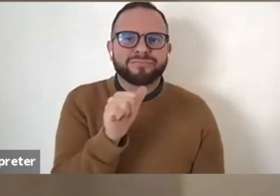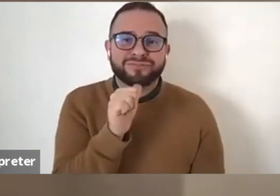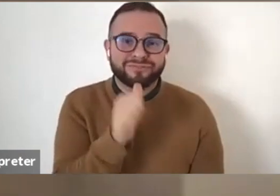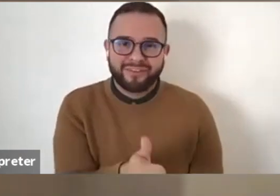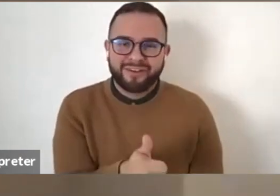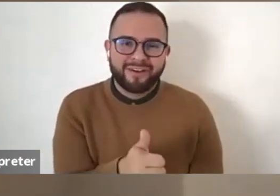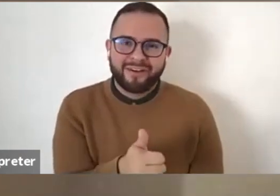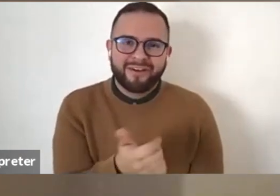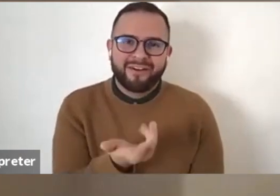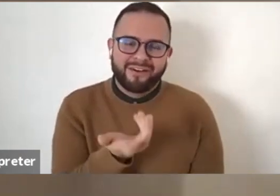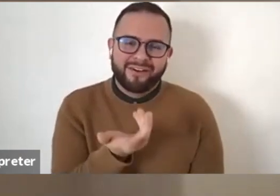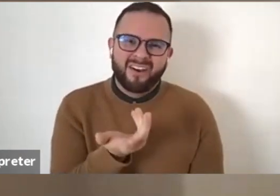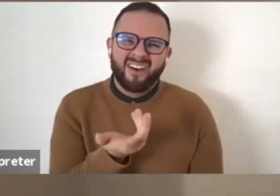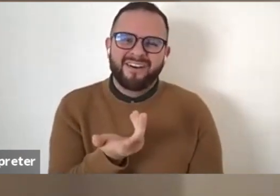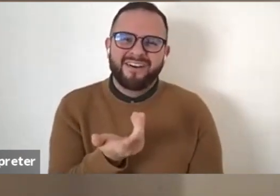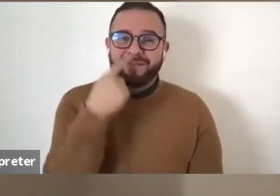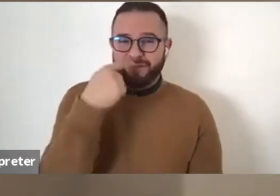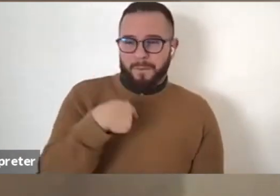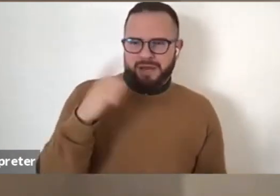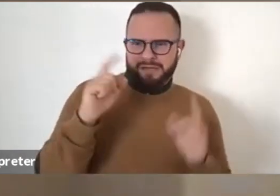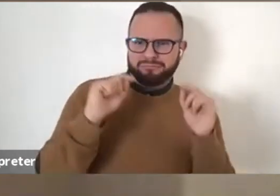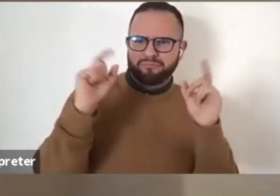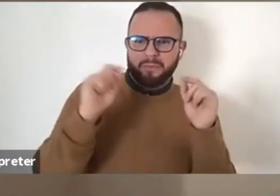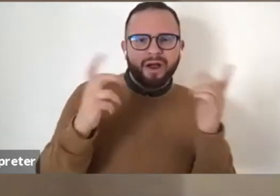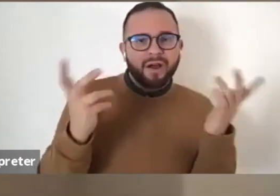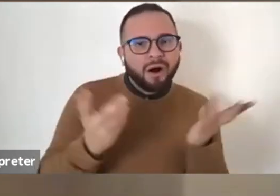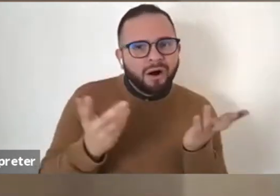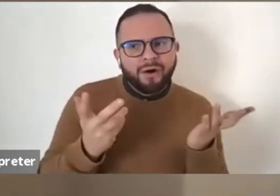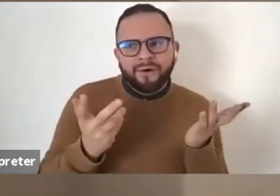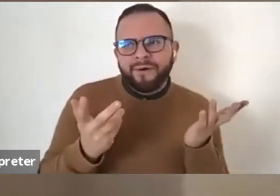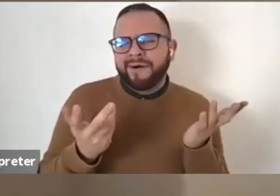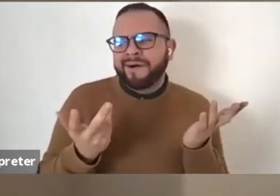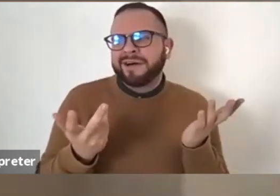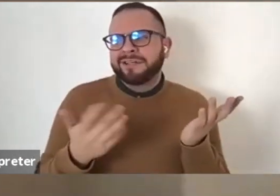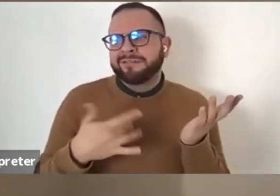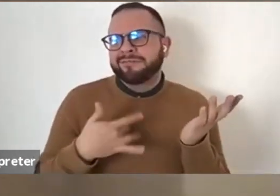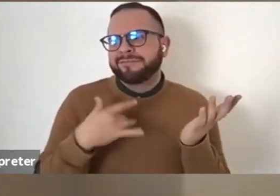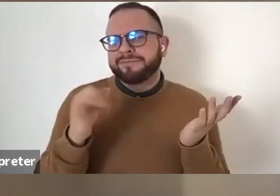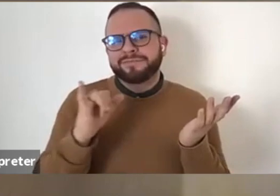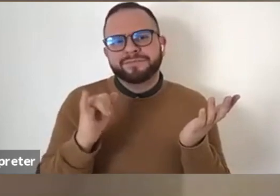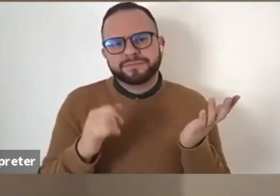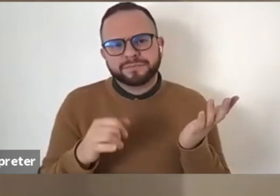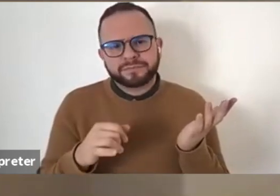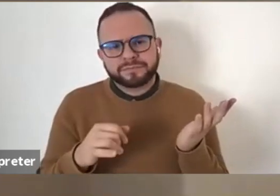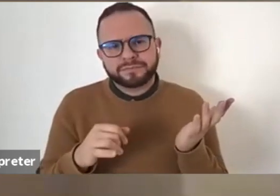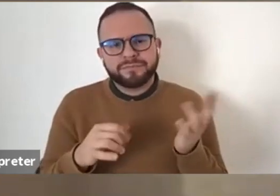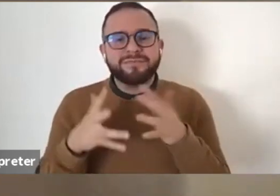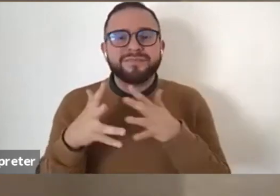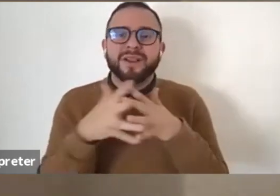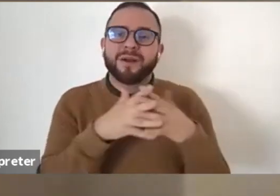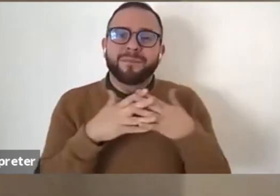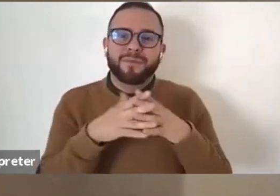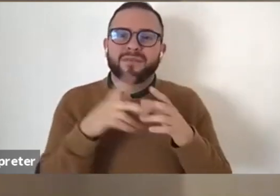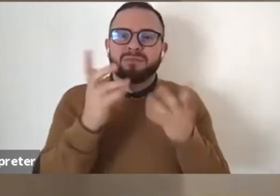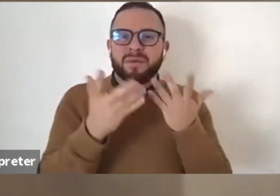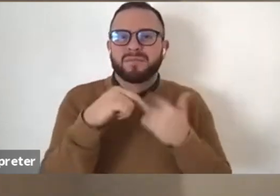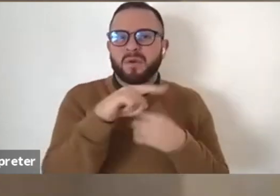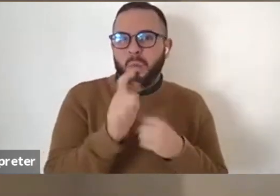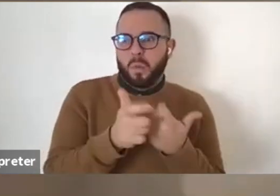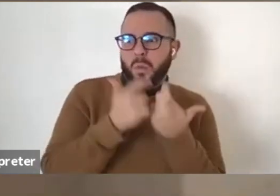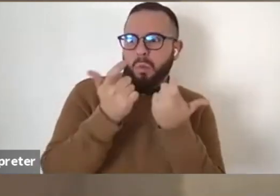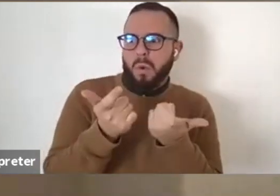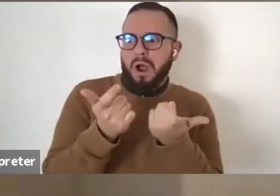is really surprising to me is the fact that the Americans who are watching the film now on the Academy web